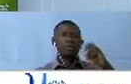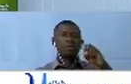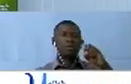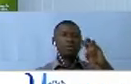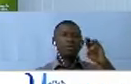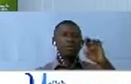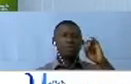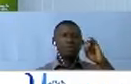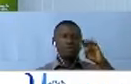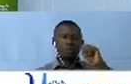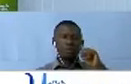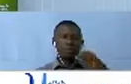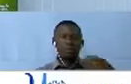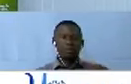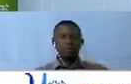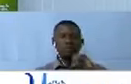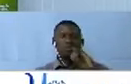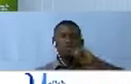1992.